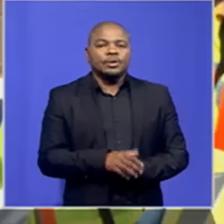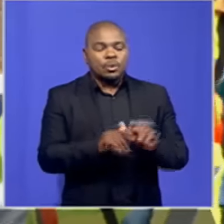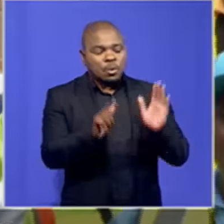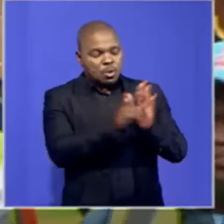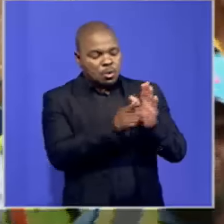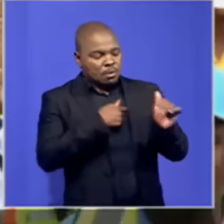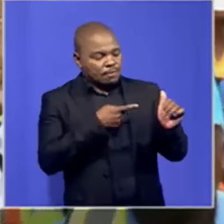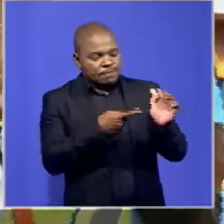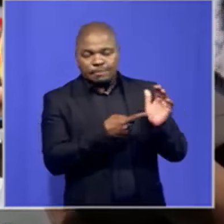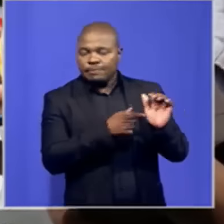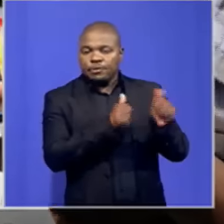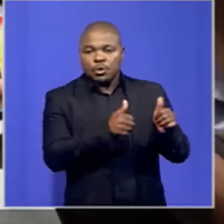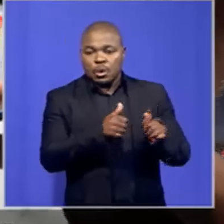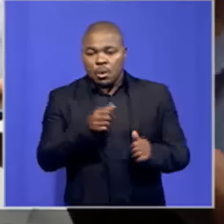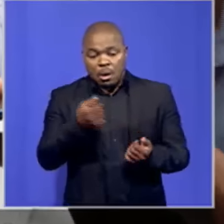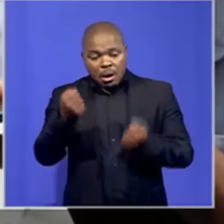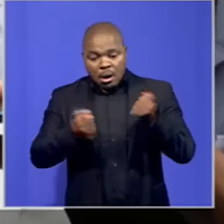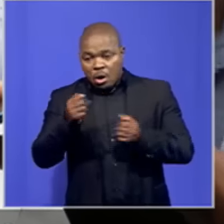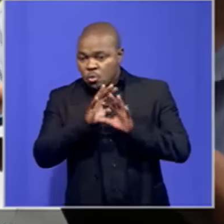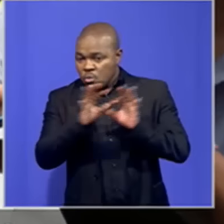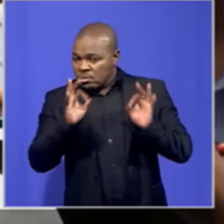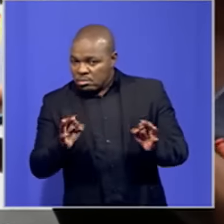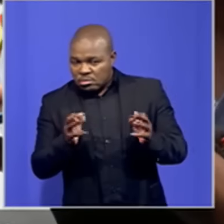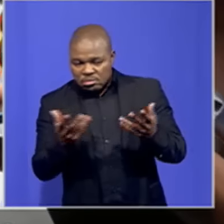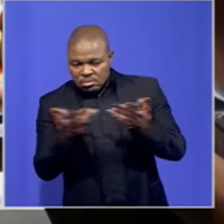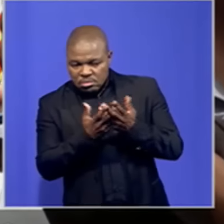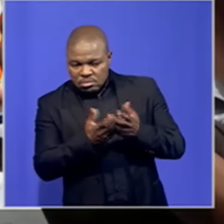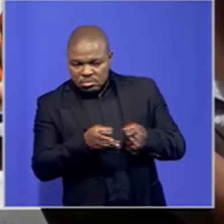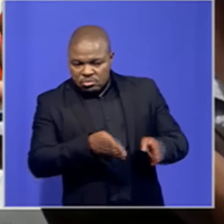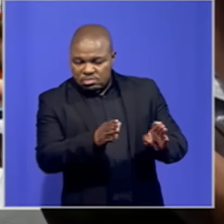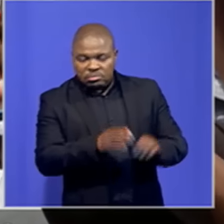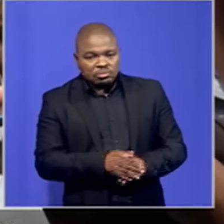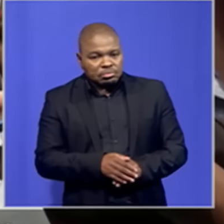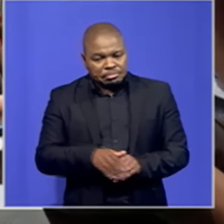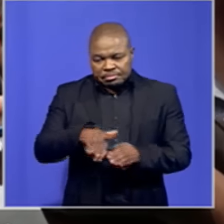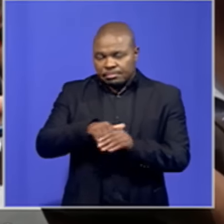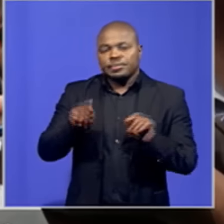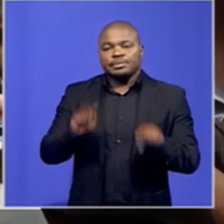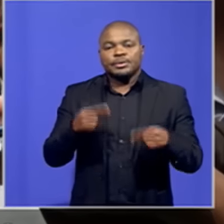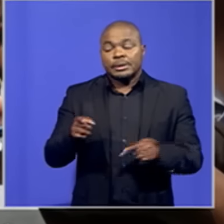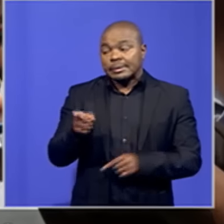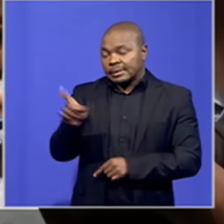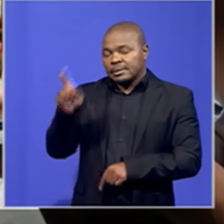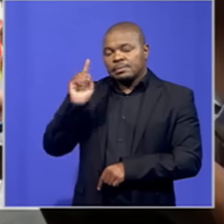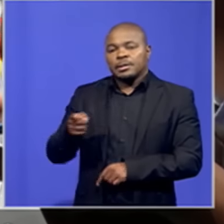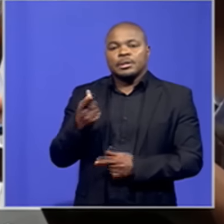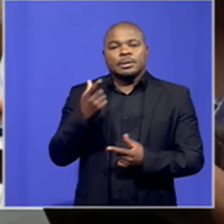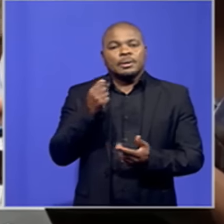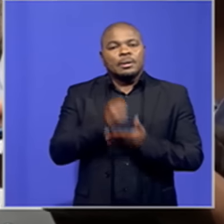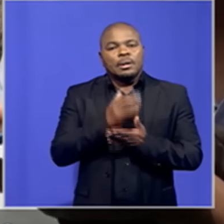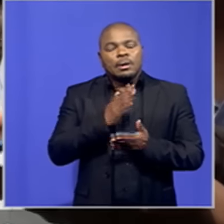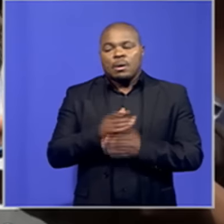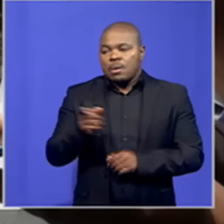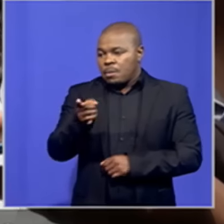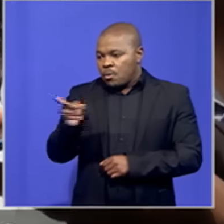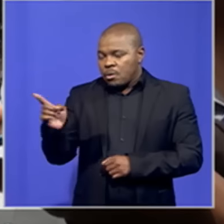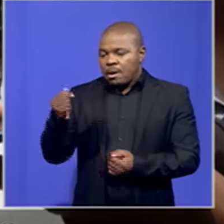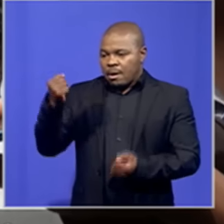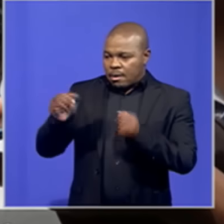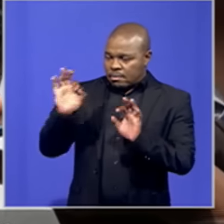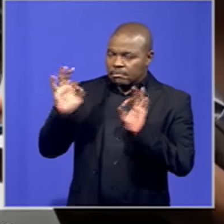it's unroadworthy, there's no way we will release it. They need to make sure that they have compliant